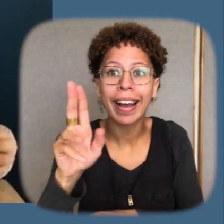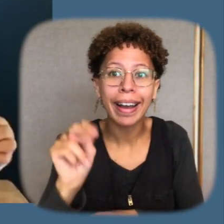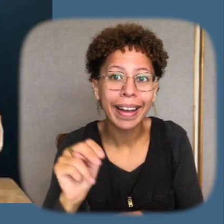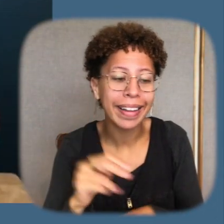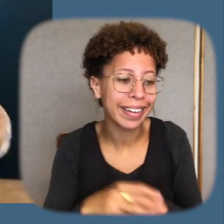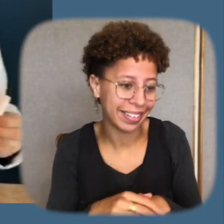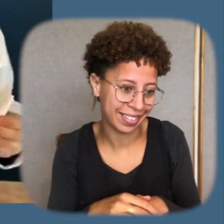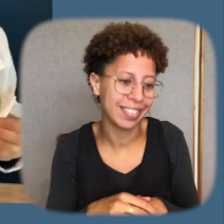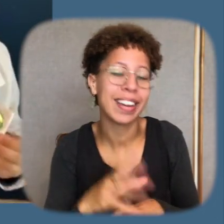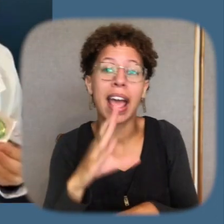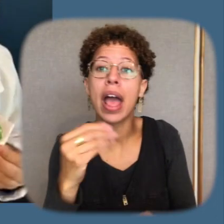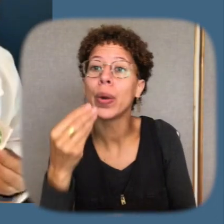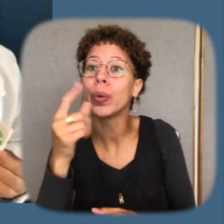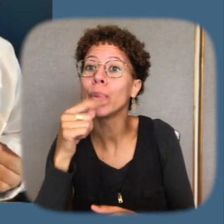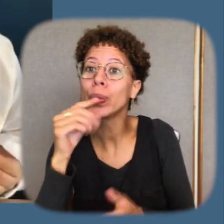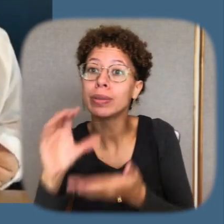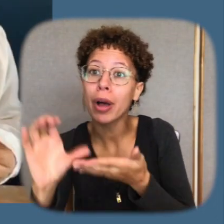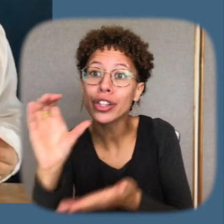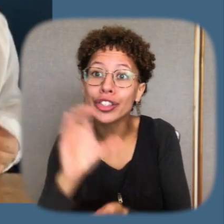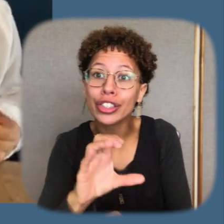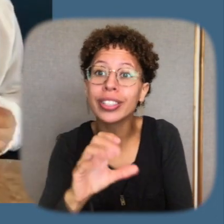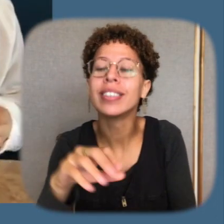the amazing Dr. Olwyn.